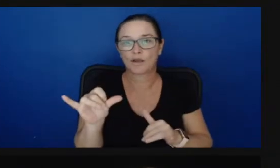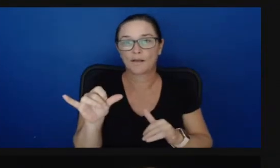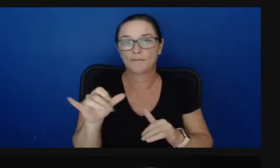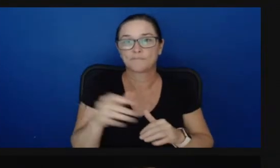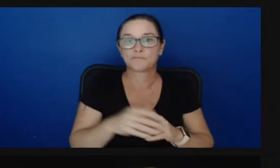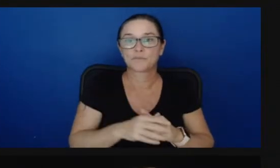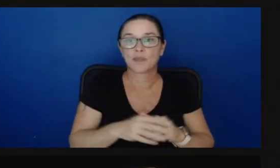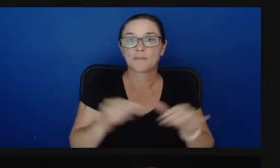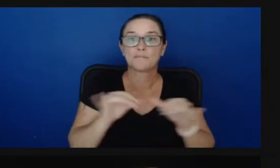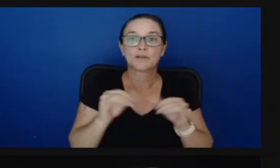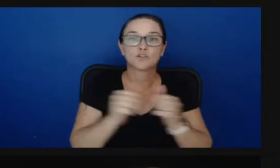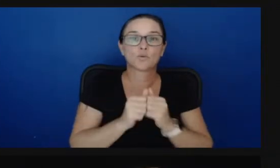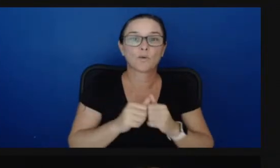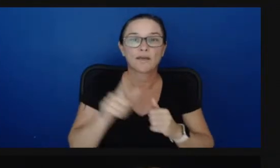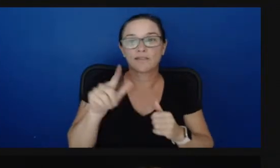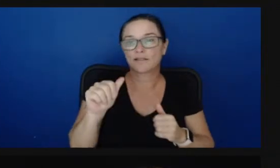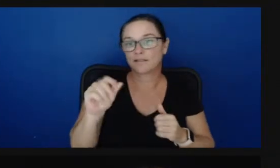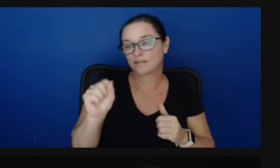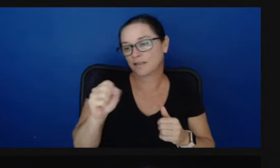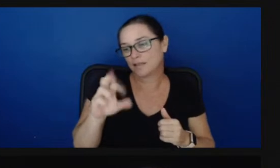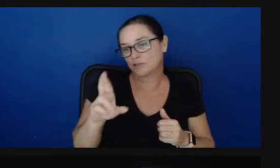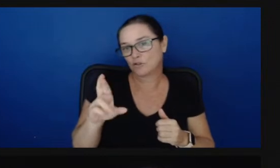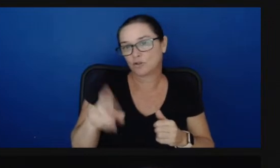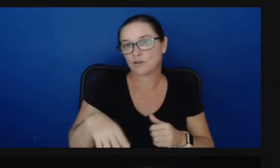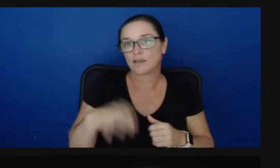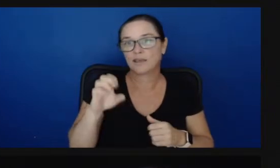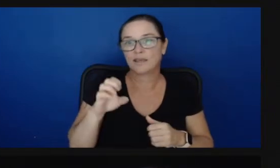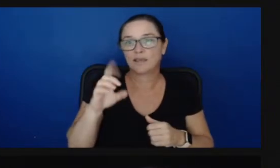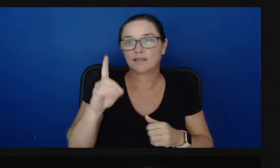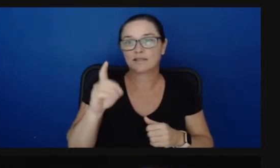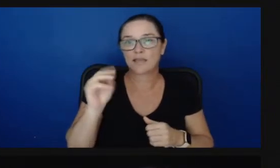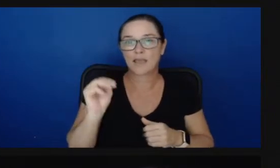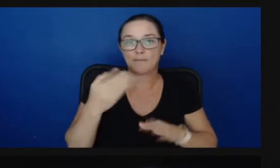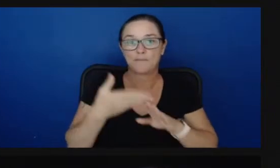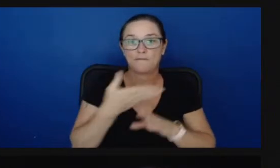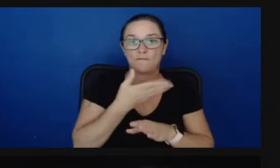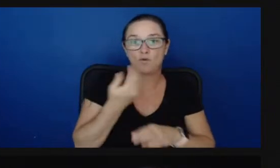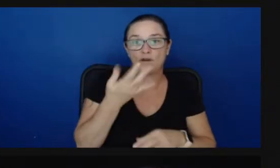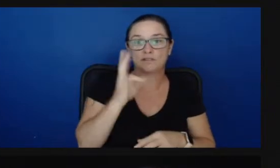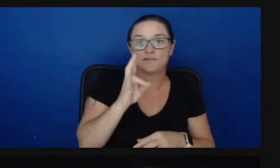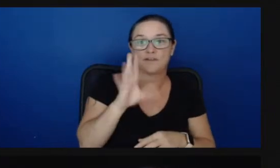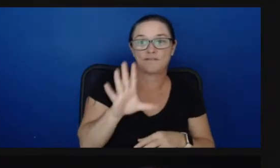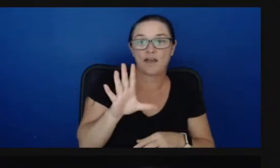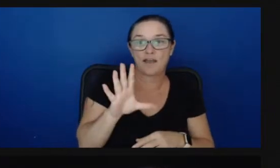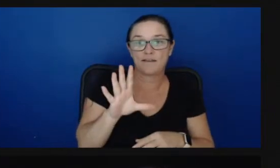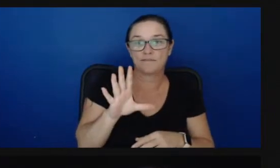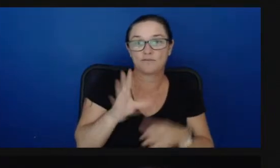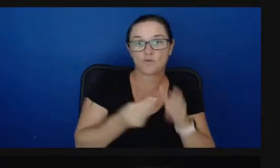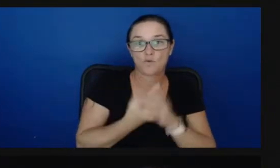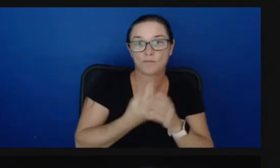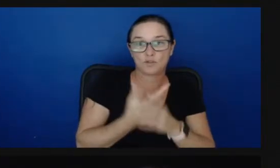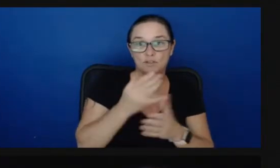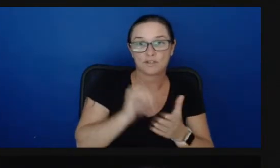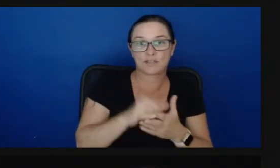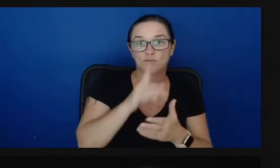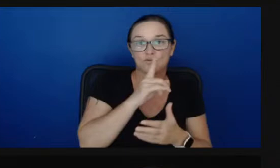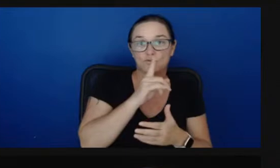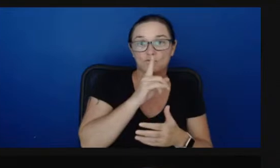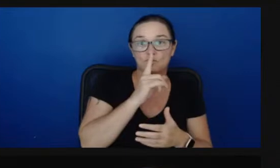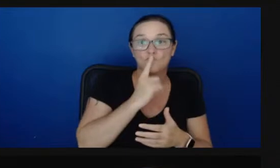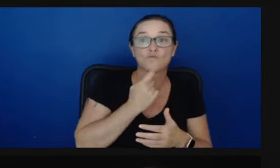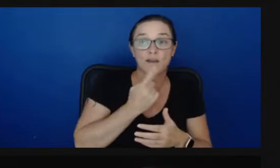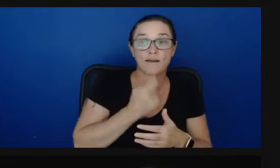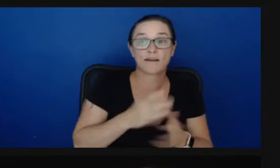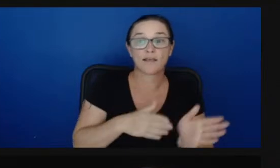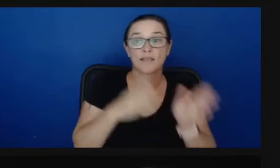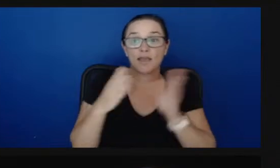lasers, EDM, prior to the 75 eruption, which is this red line here, and the 84 eruption, which is this one